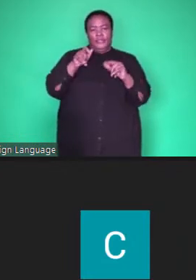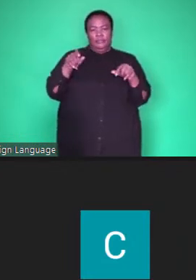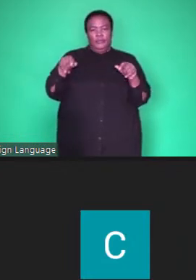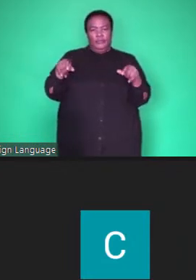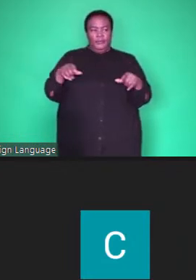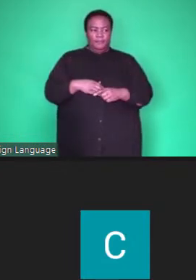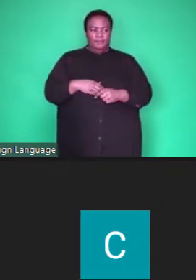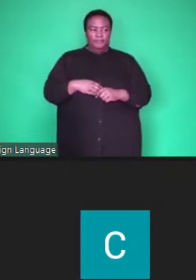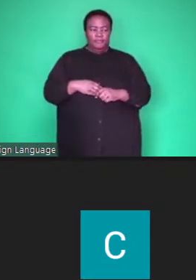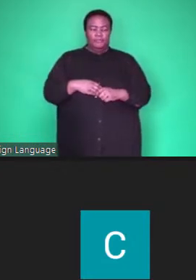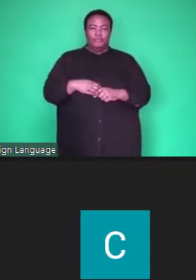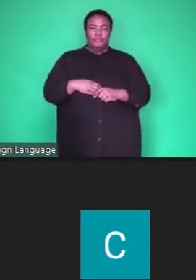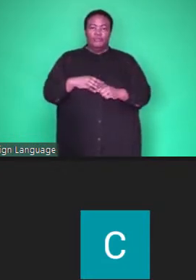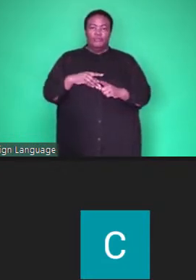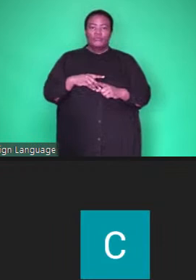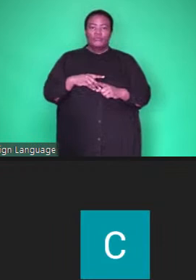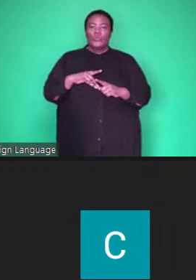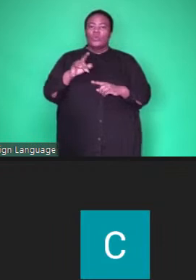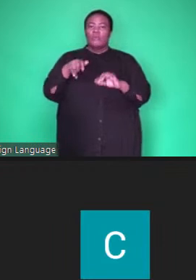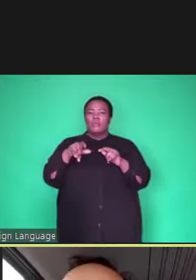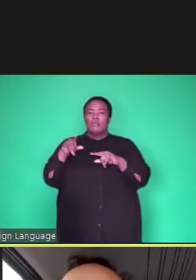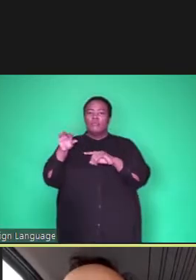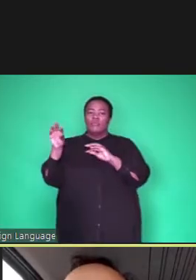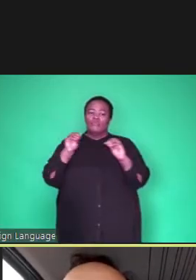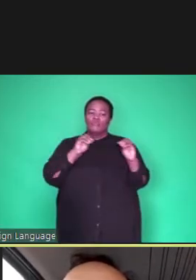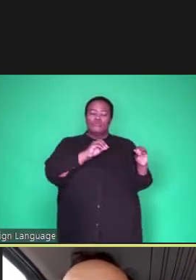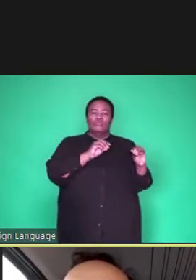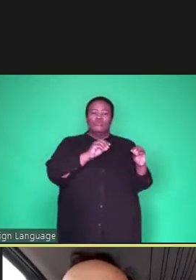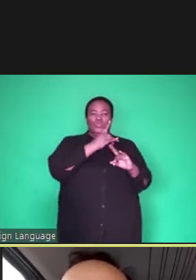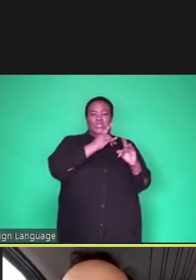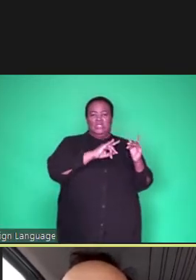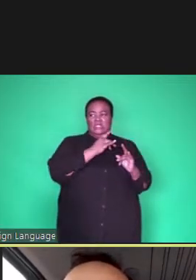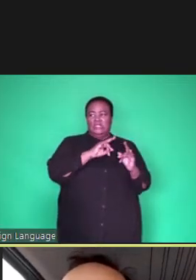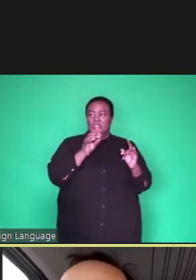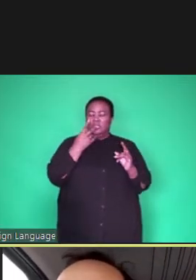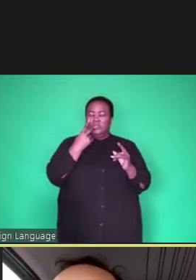So here you have a slide showing the tremendous